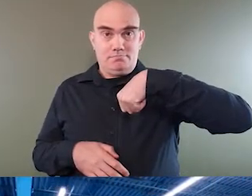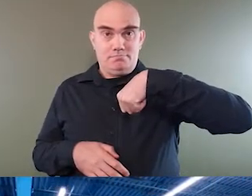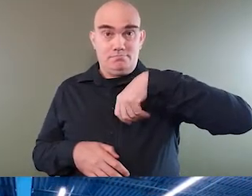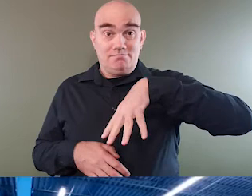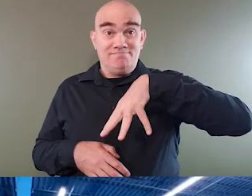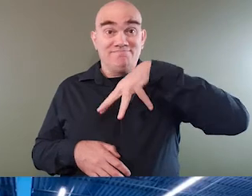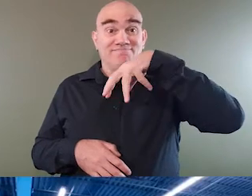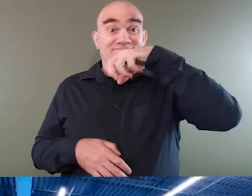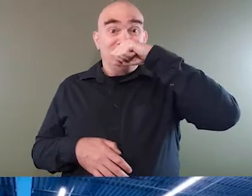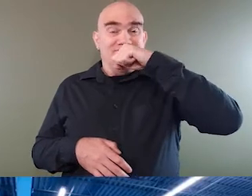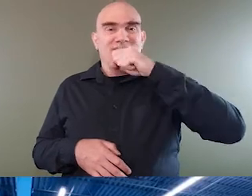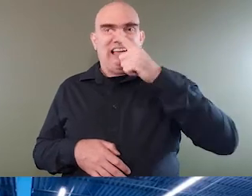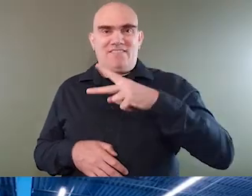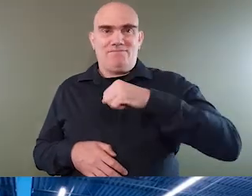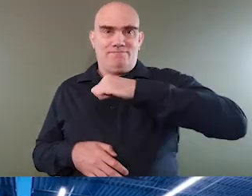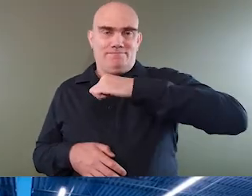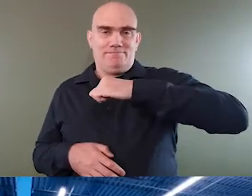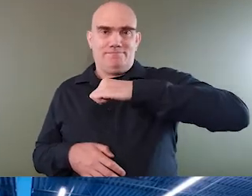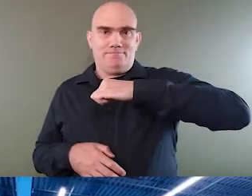Inhale, halfway lift.